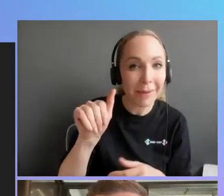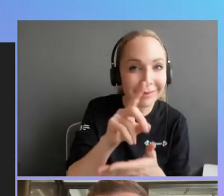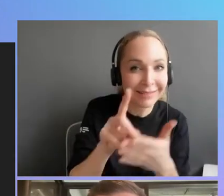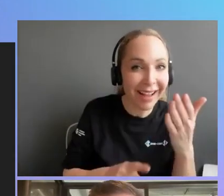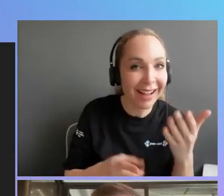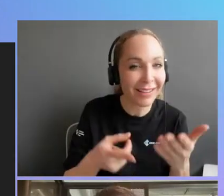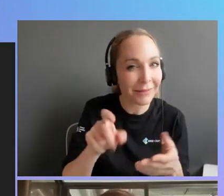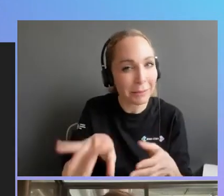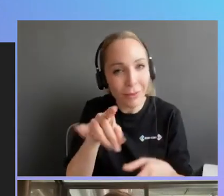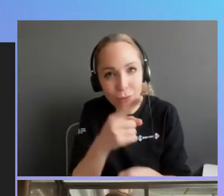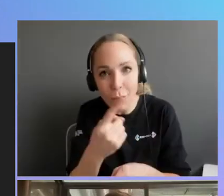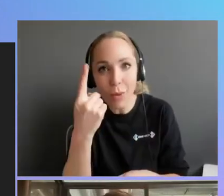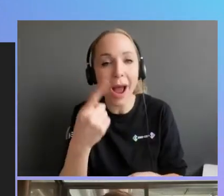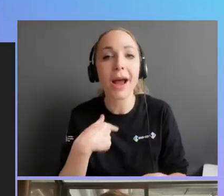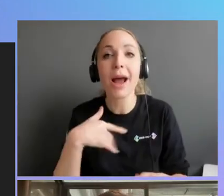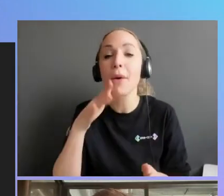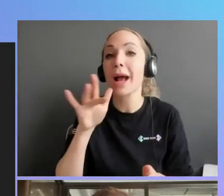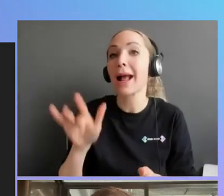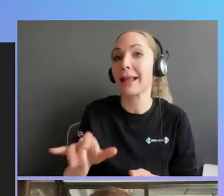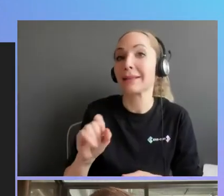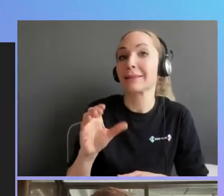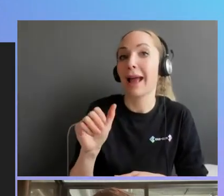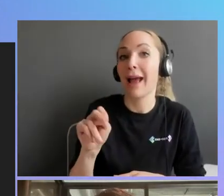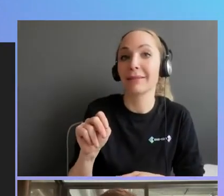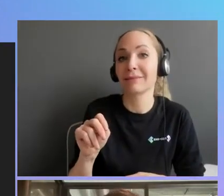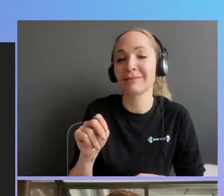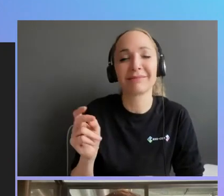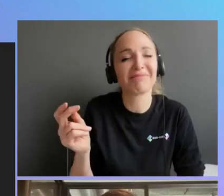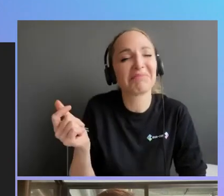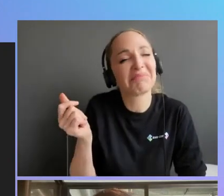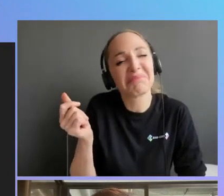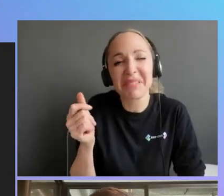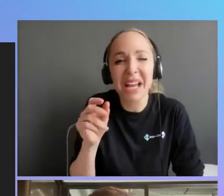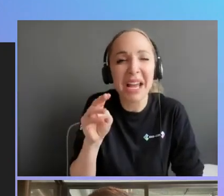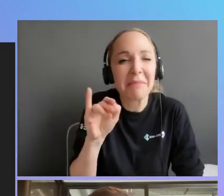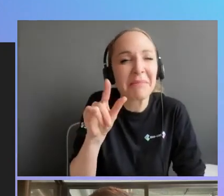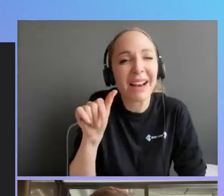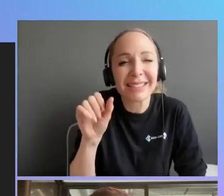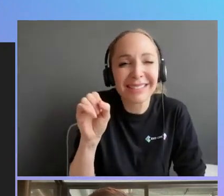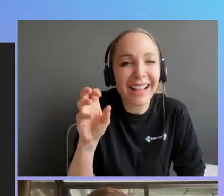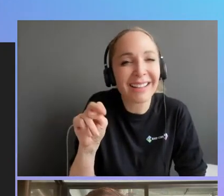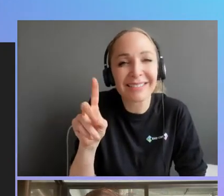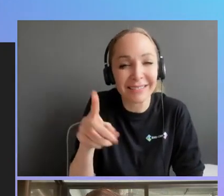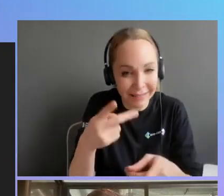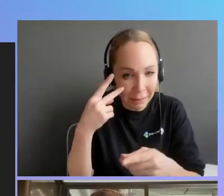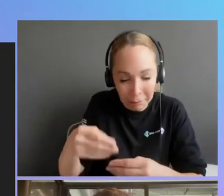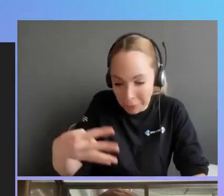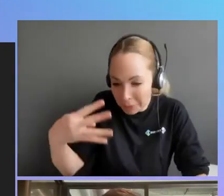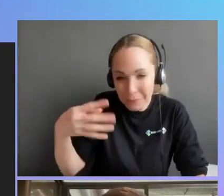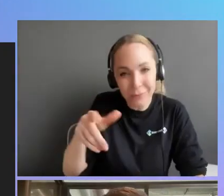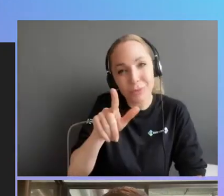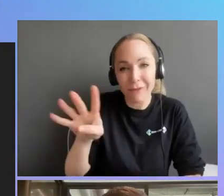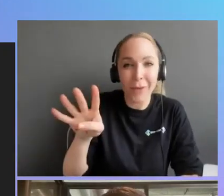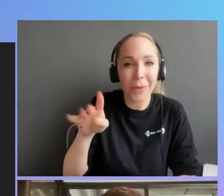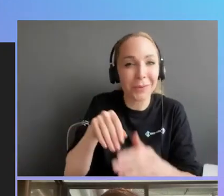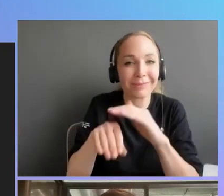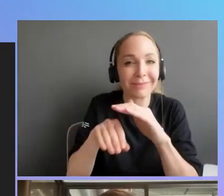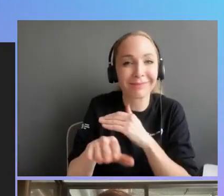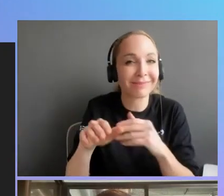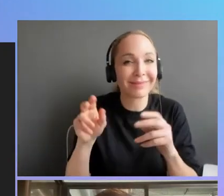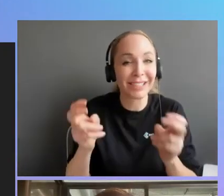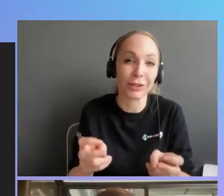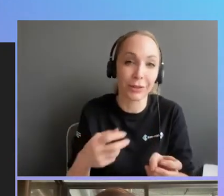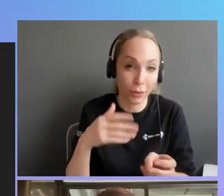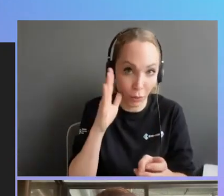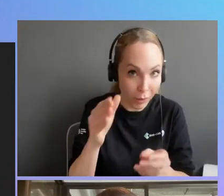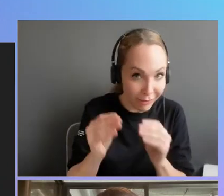click scan. And sure enough, in a matter of milliseconds, we have 24 accessibility issues. We're not going to dive in and fix every single one,